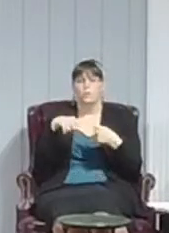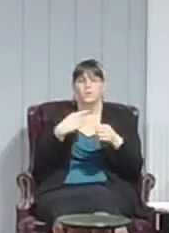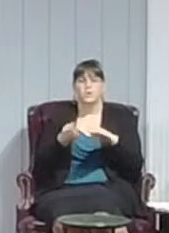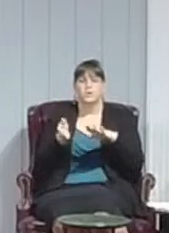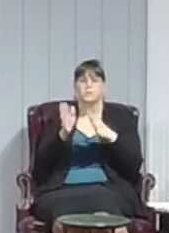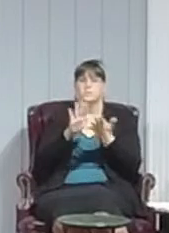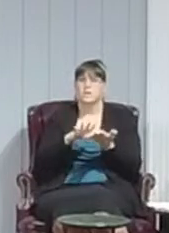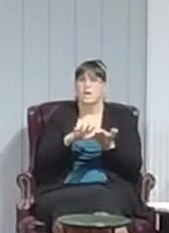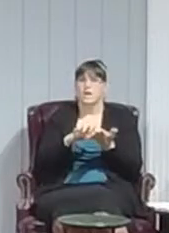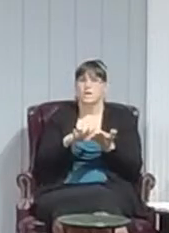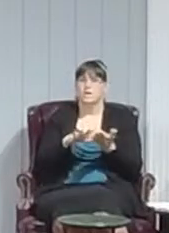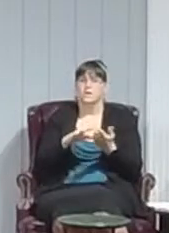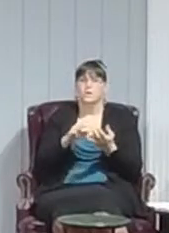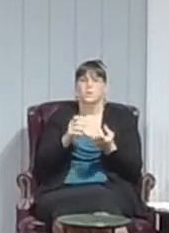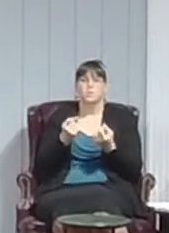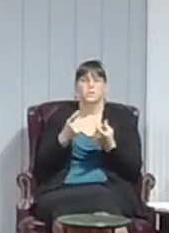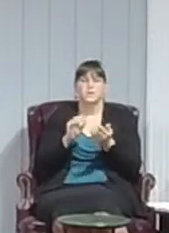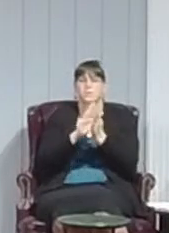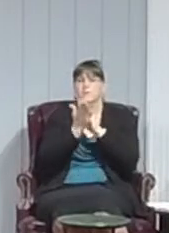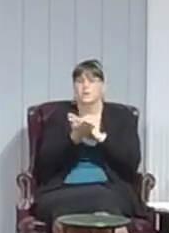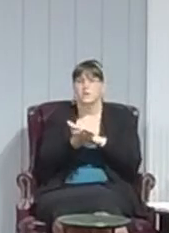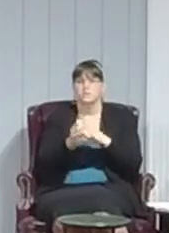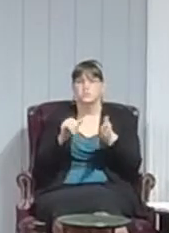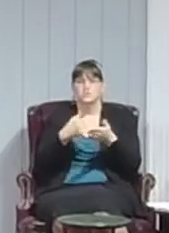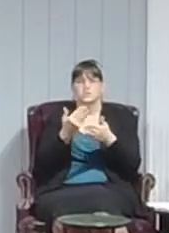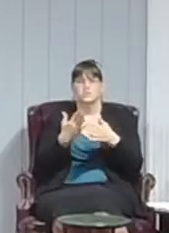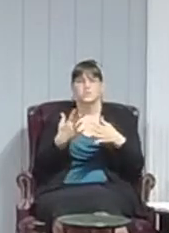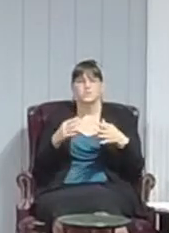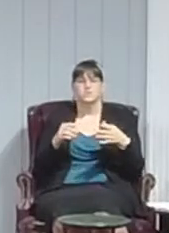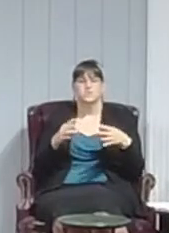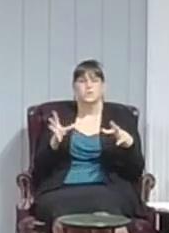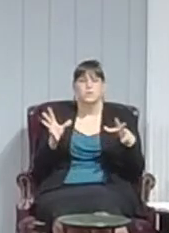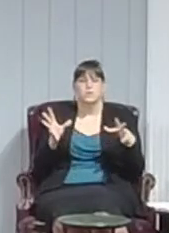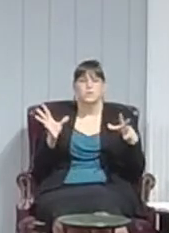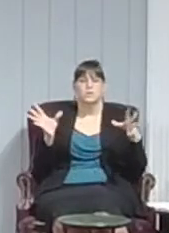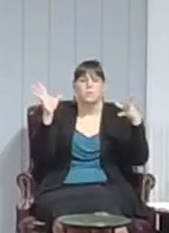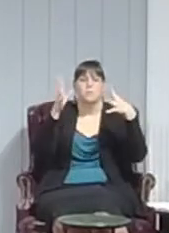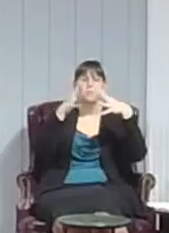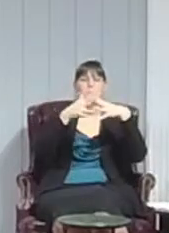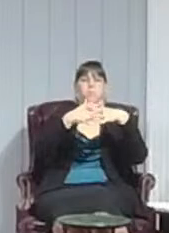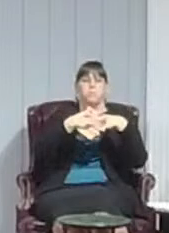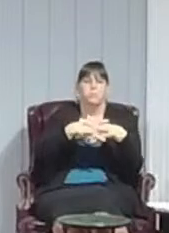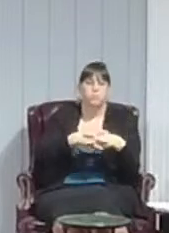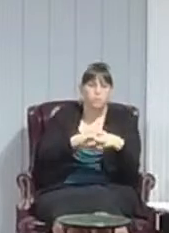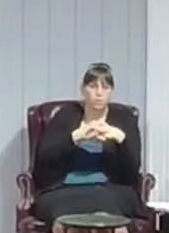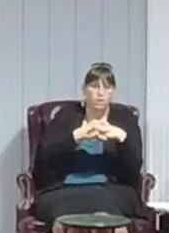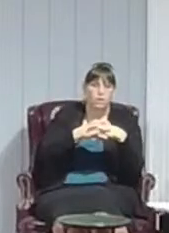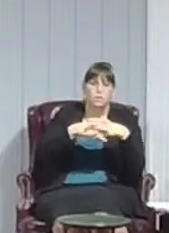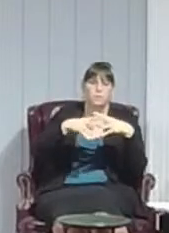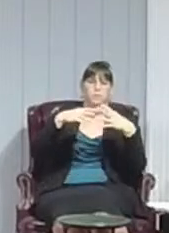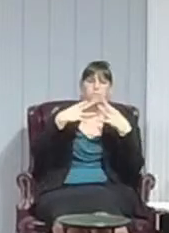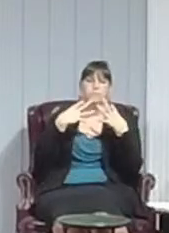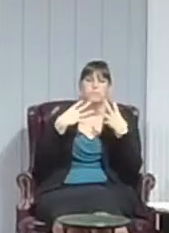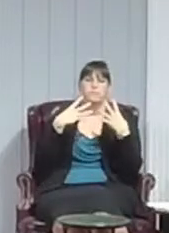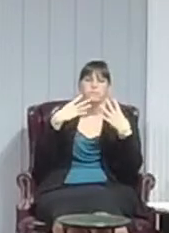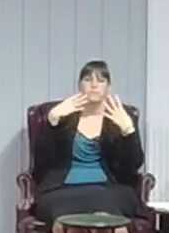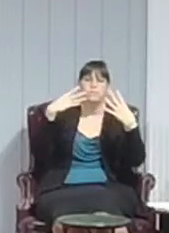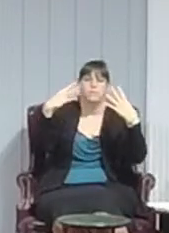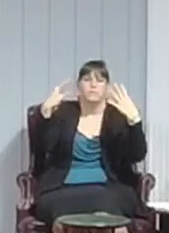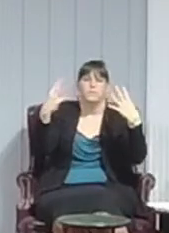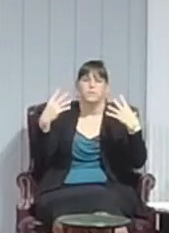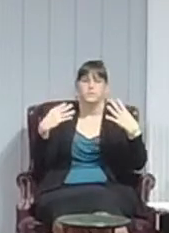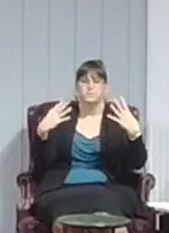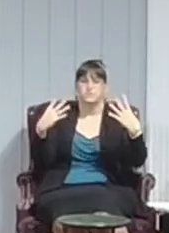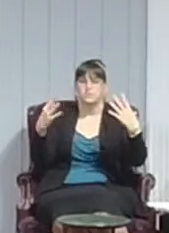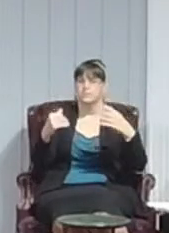We all just become this blob of Force out there. I don't know what that Force